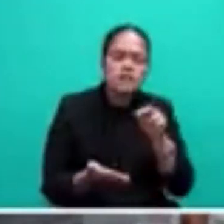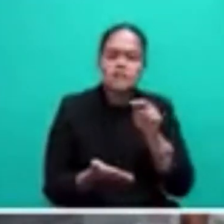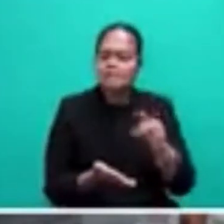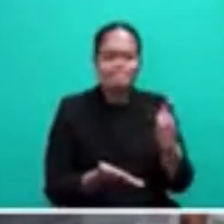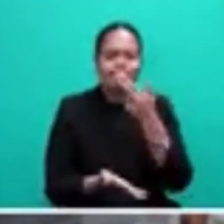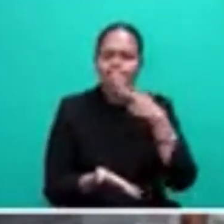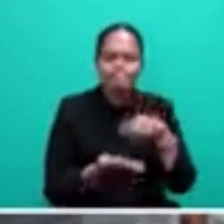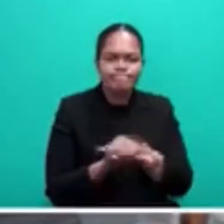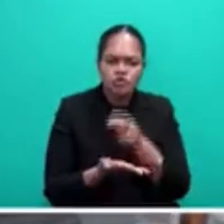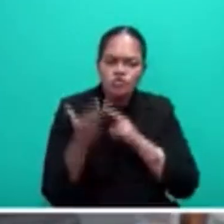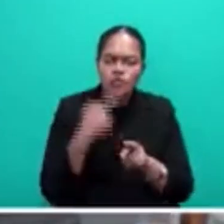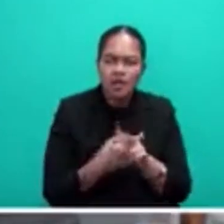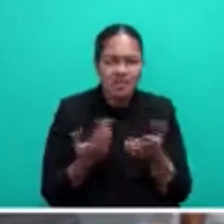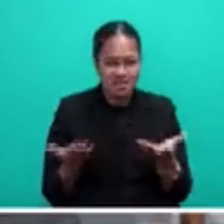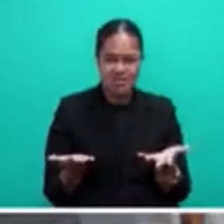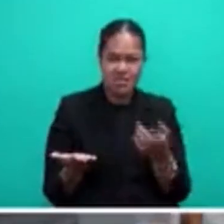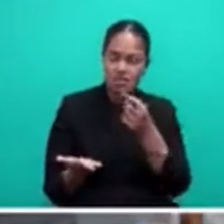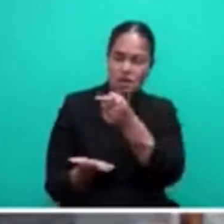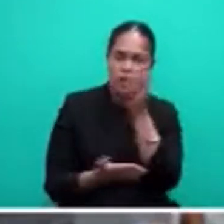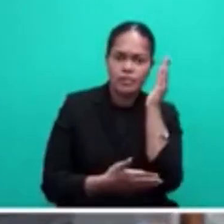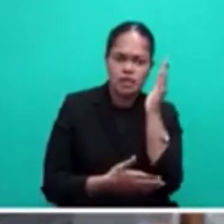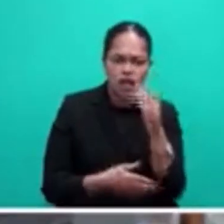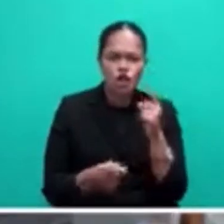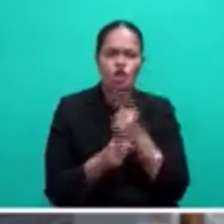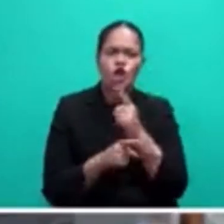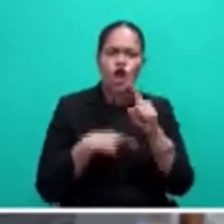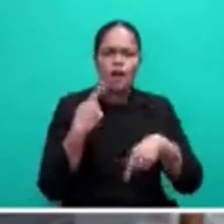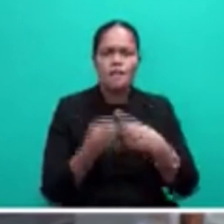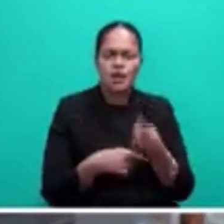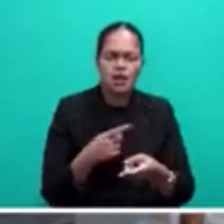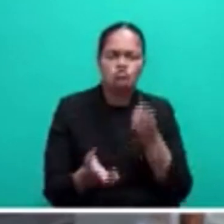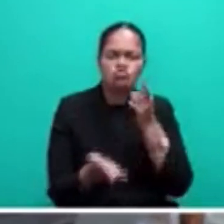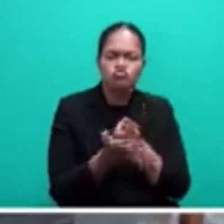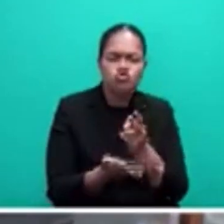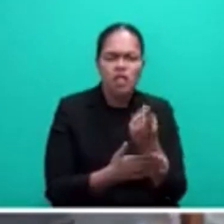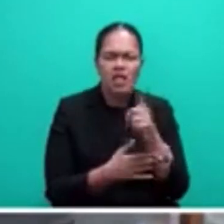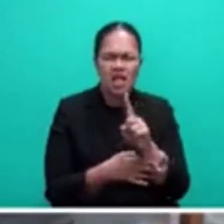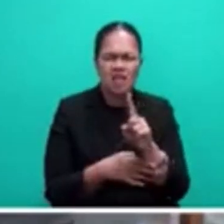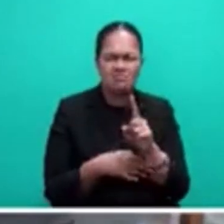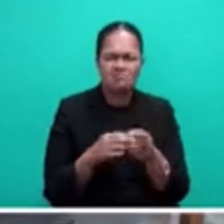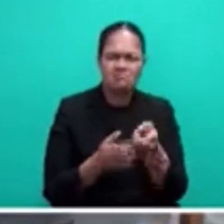yet Honourable Mbulitavu's presentation is talking all about the Truth and Reconciliation Commission.